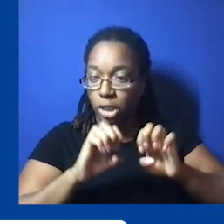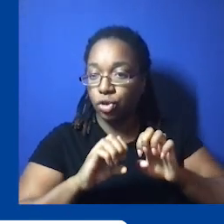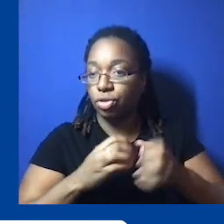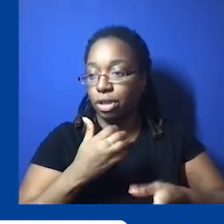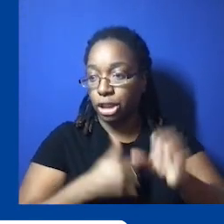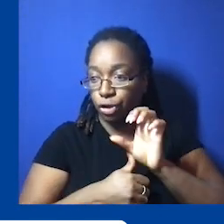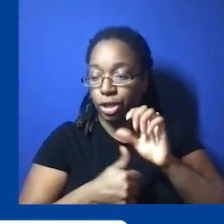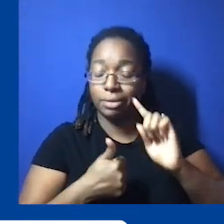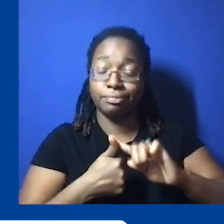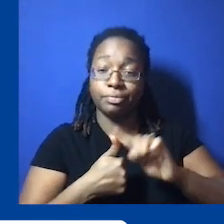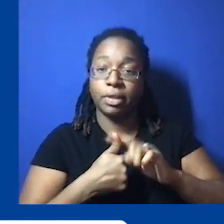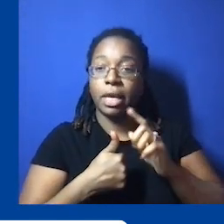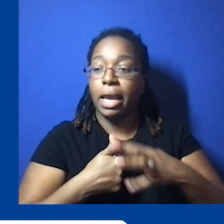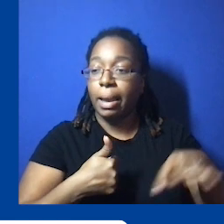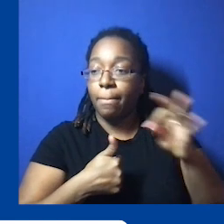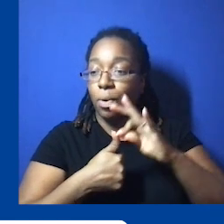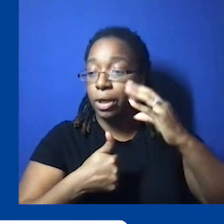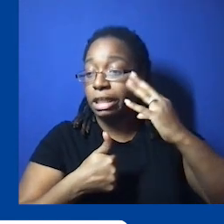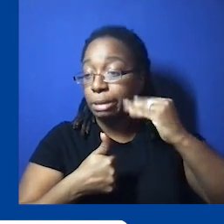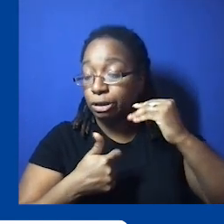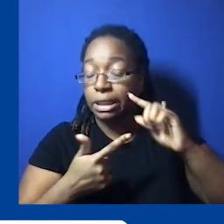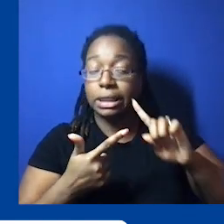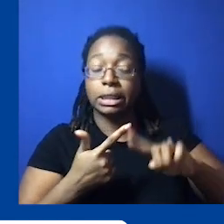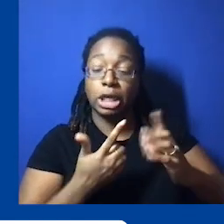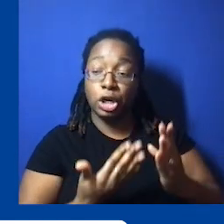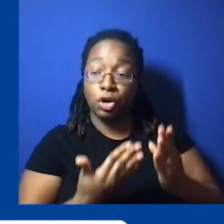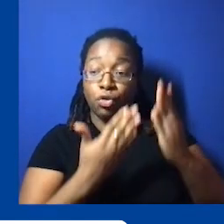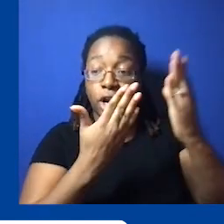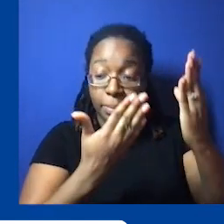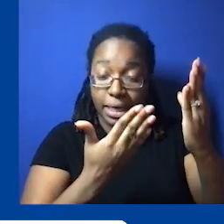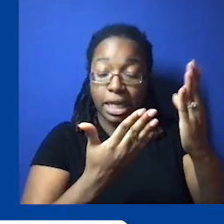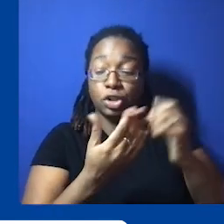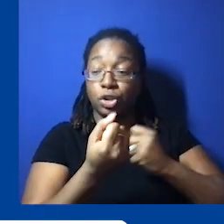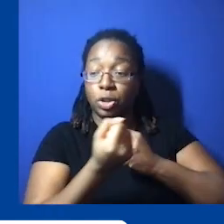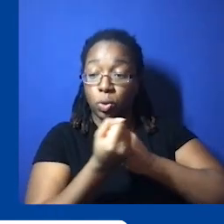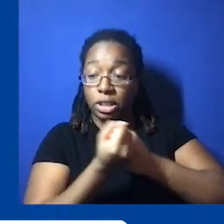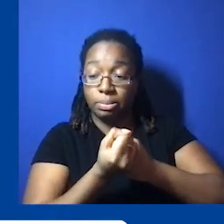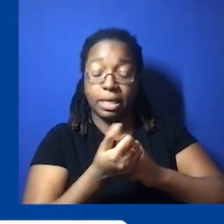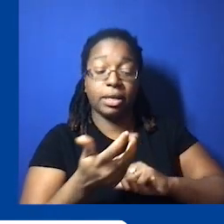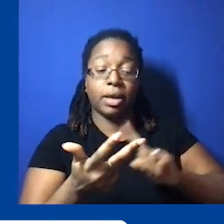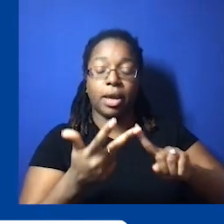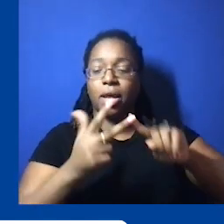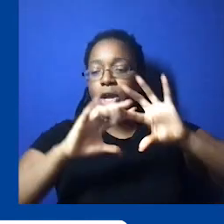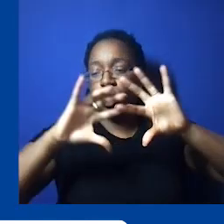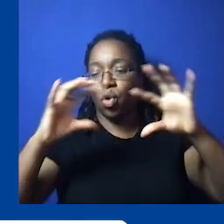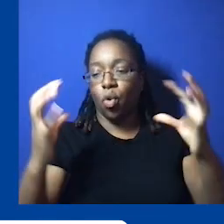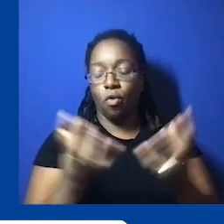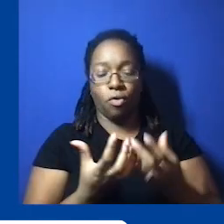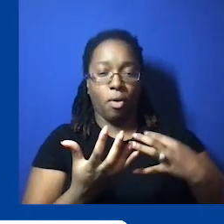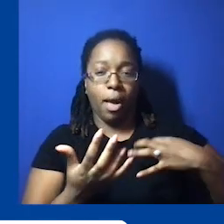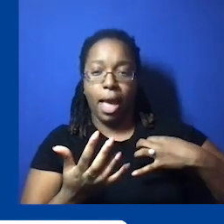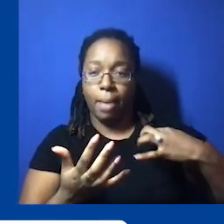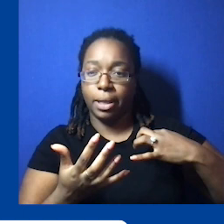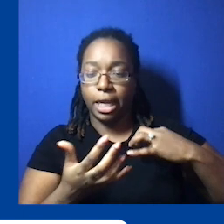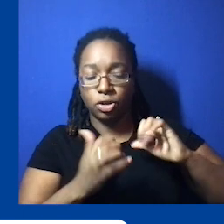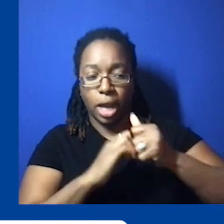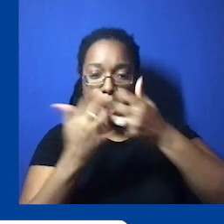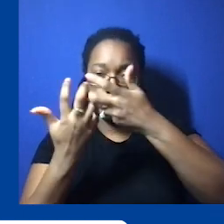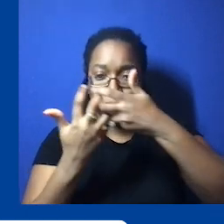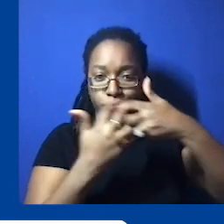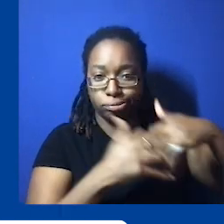experience, then recommendations and/or endorsements, and then overall application cohesion. As part of the